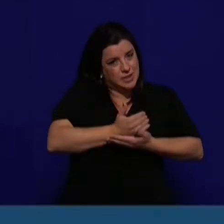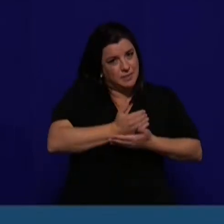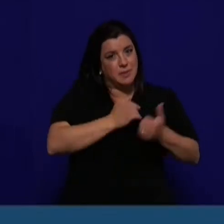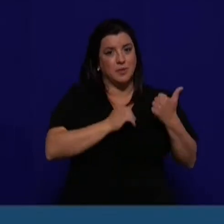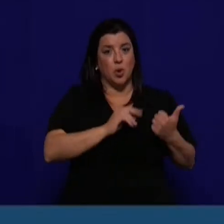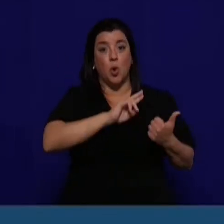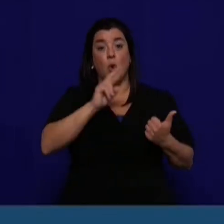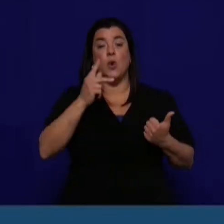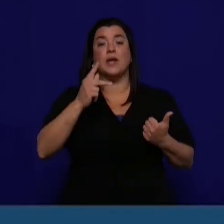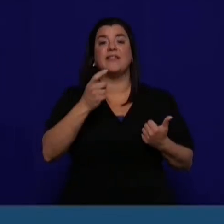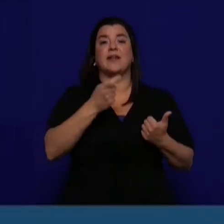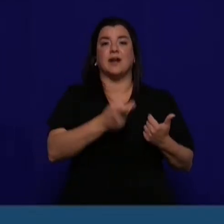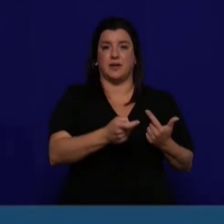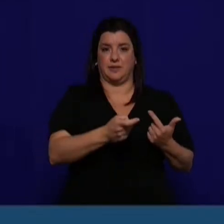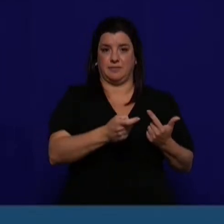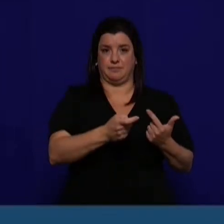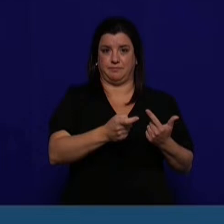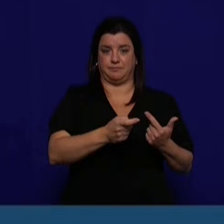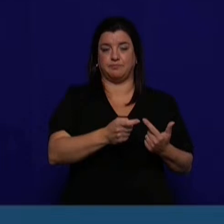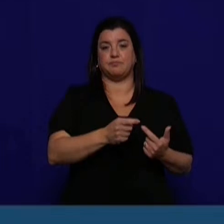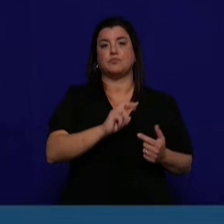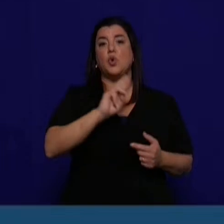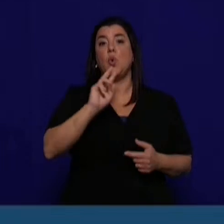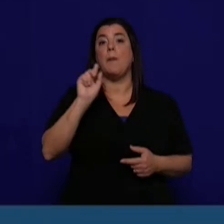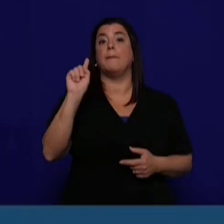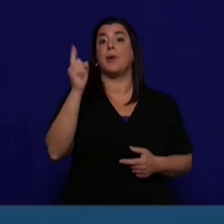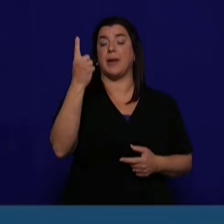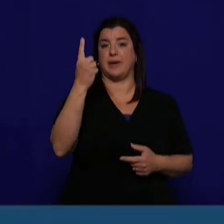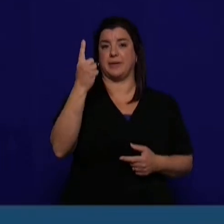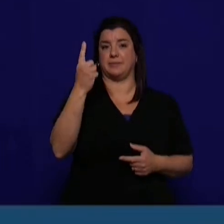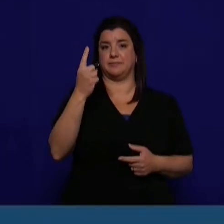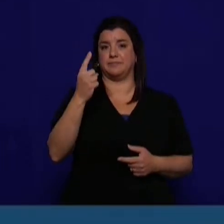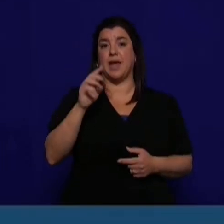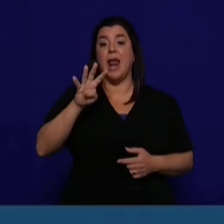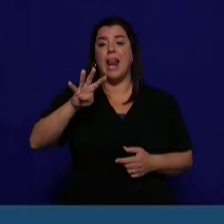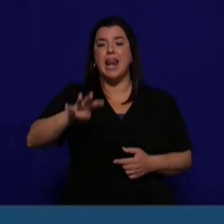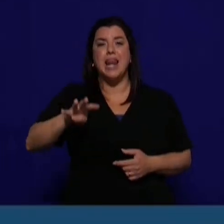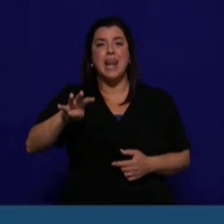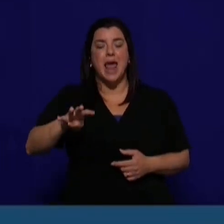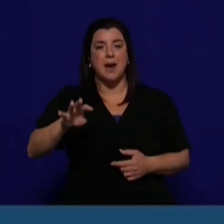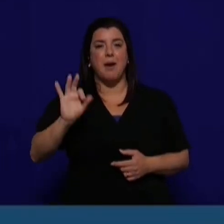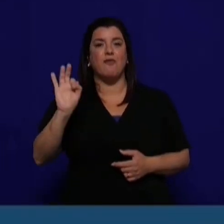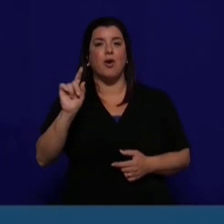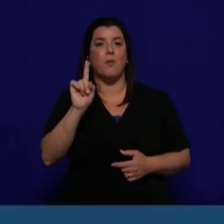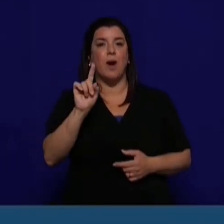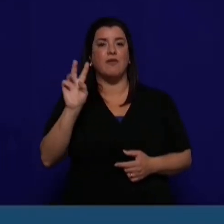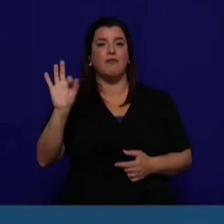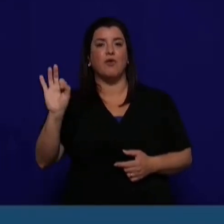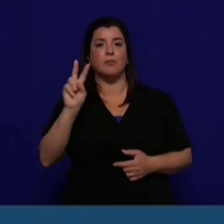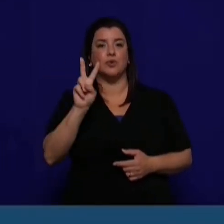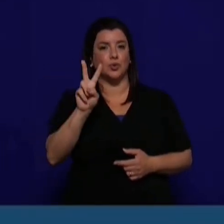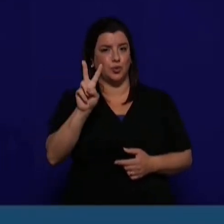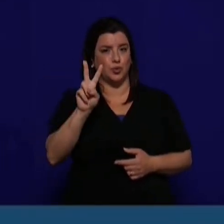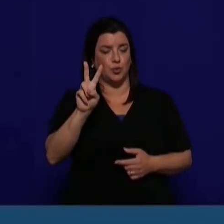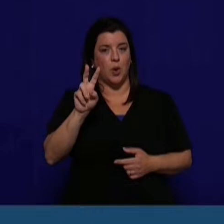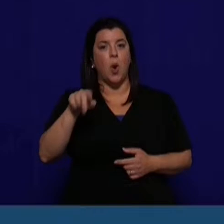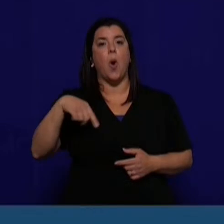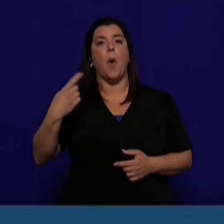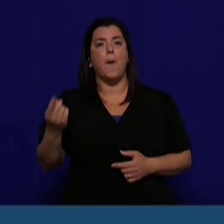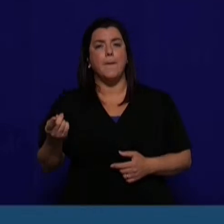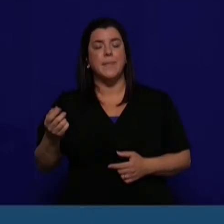primarji, l-erba' jiftħu wkoll il-medical schools u anke mbagħad il-ġimgħa jiftħu il-sekondarji.